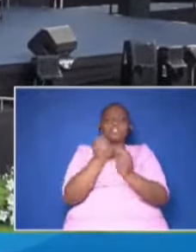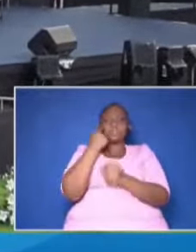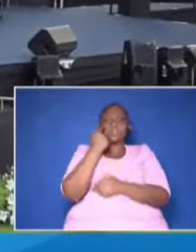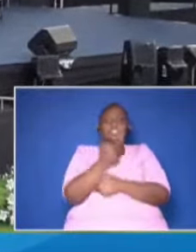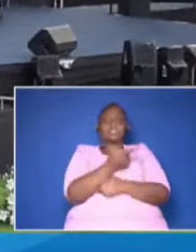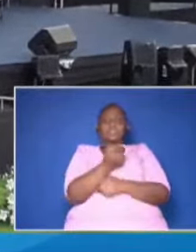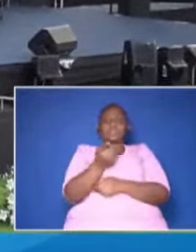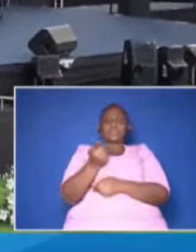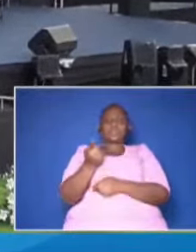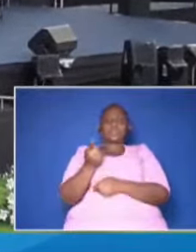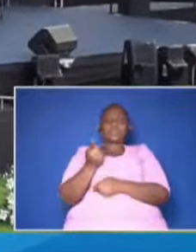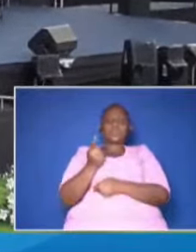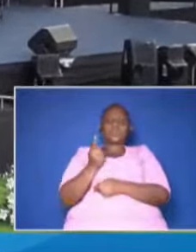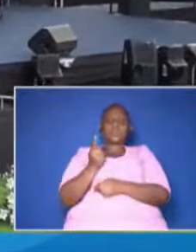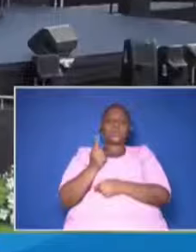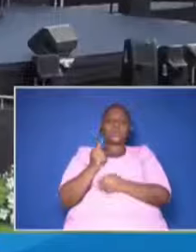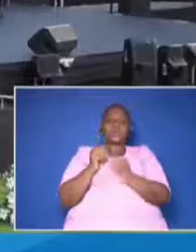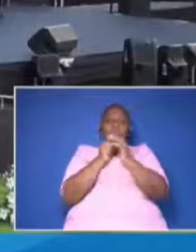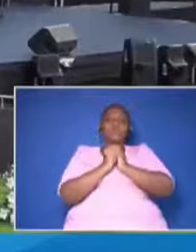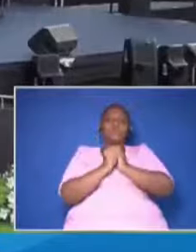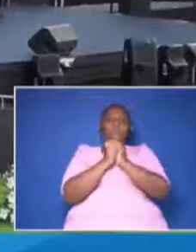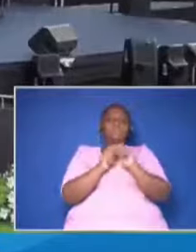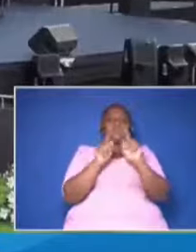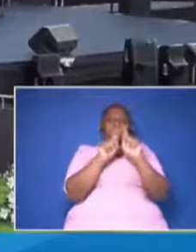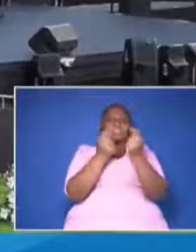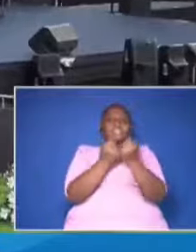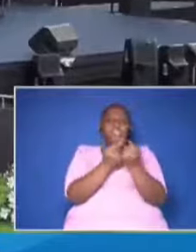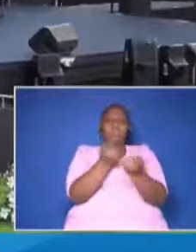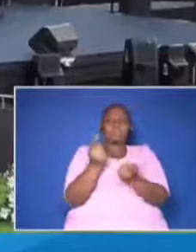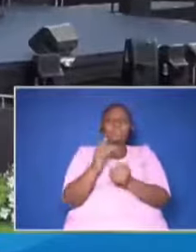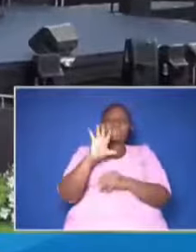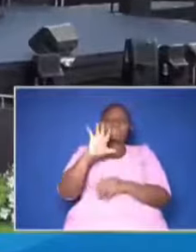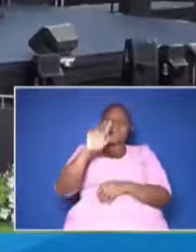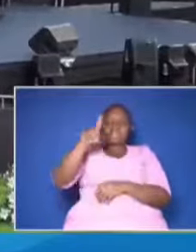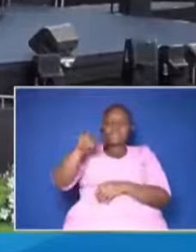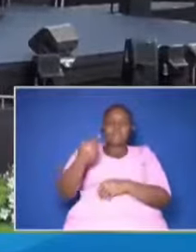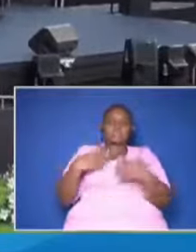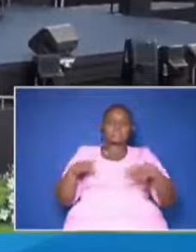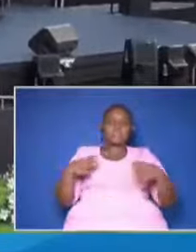us the choir the choir the 5,000 Voice